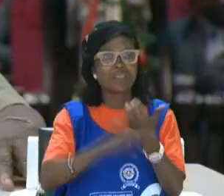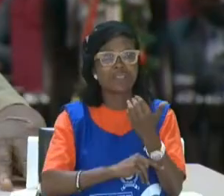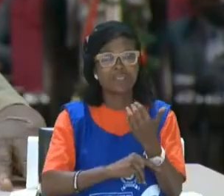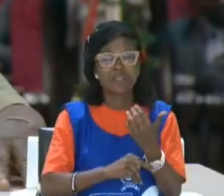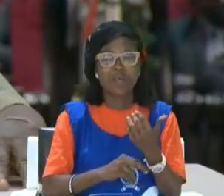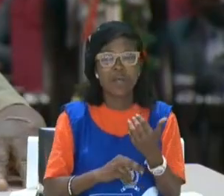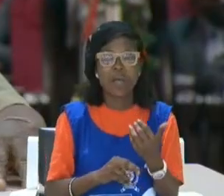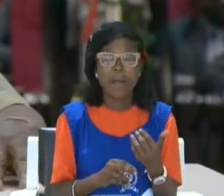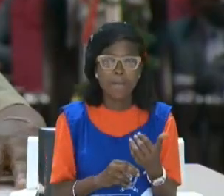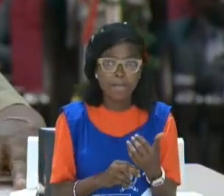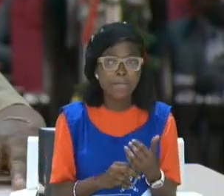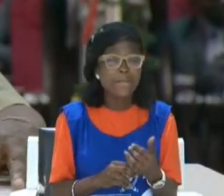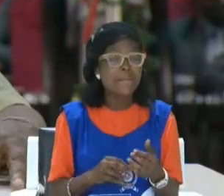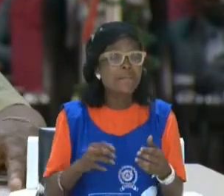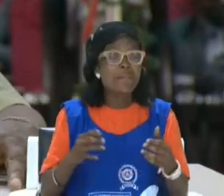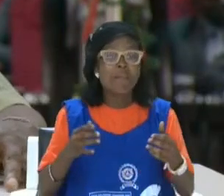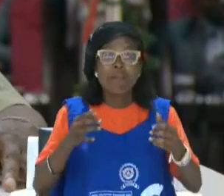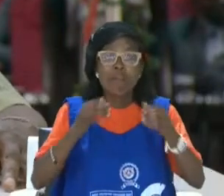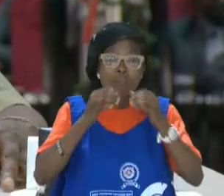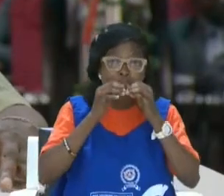Blow into me